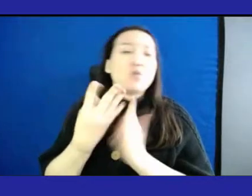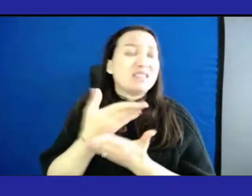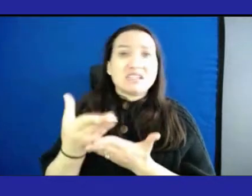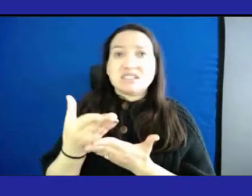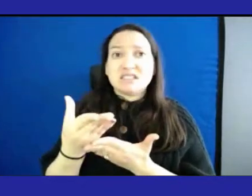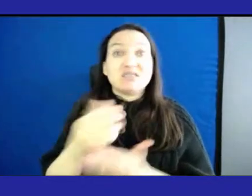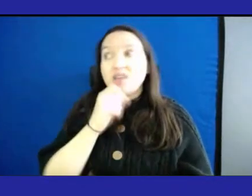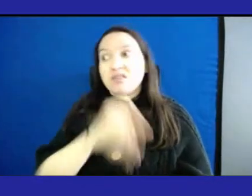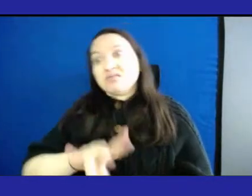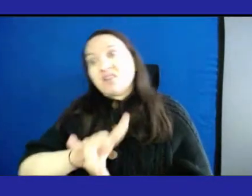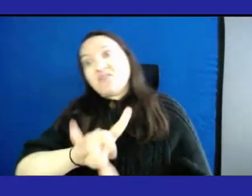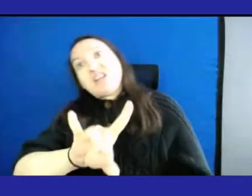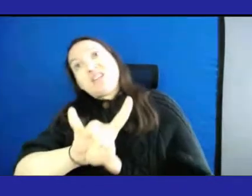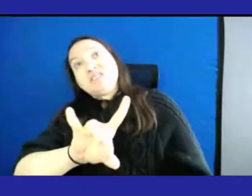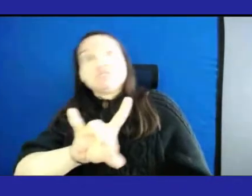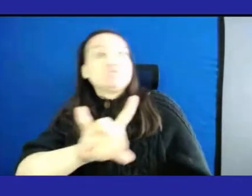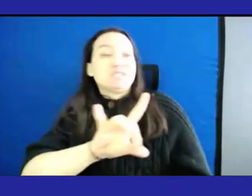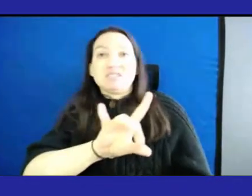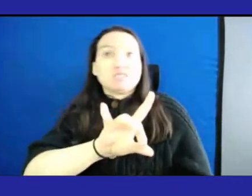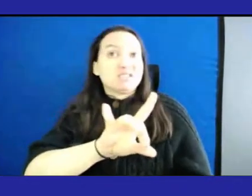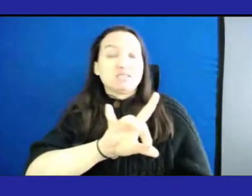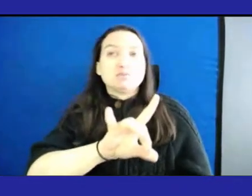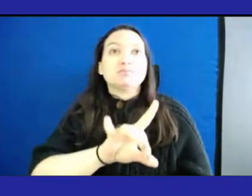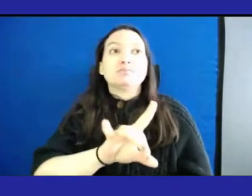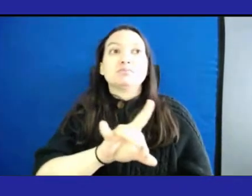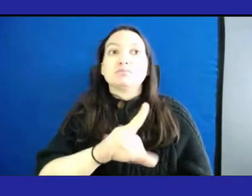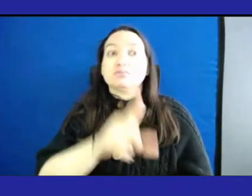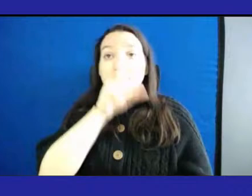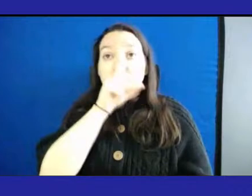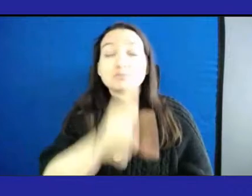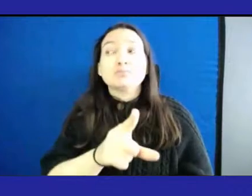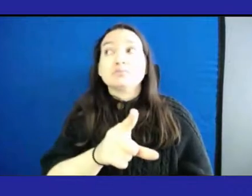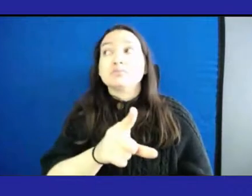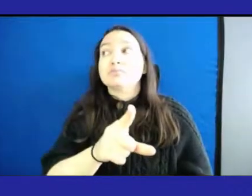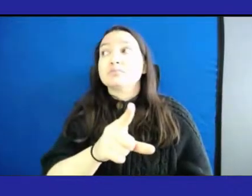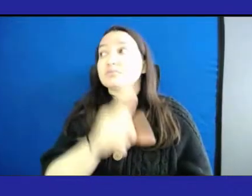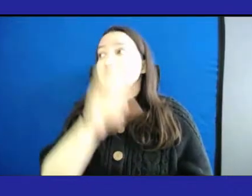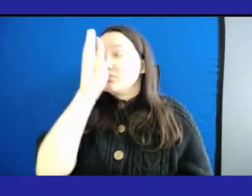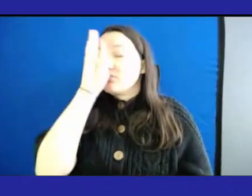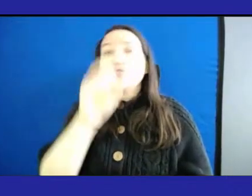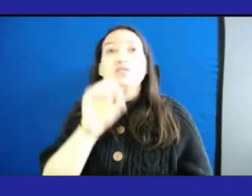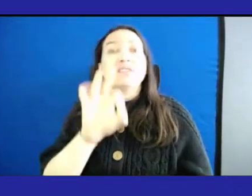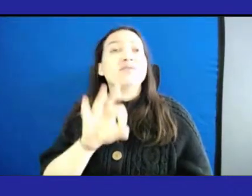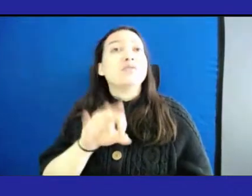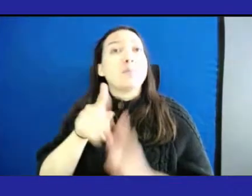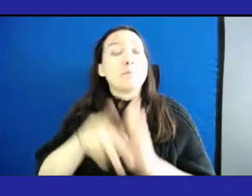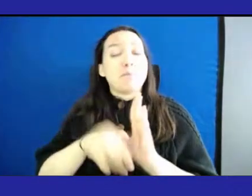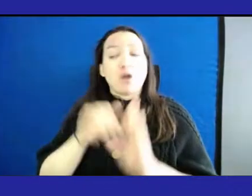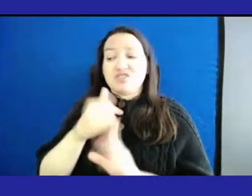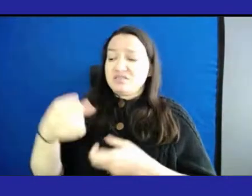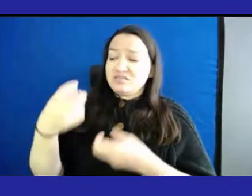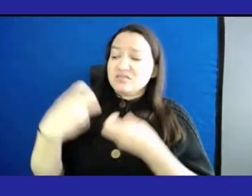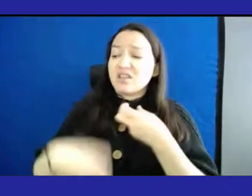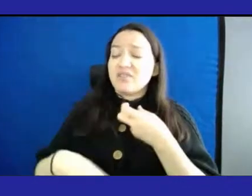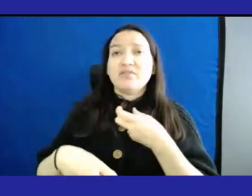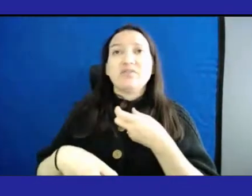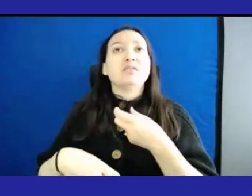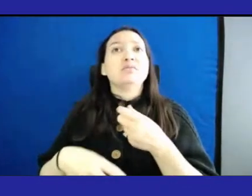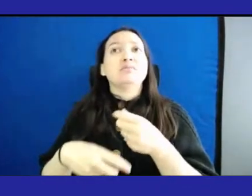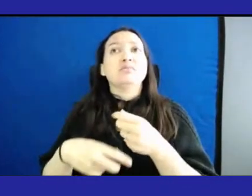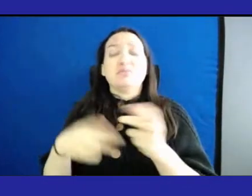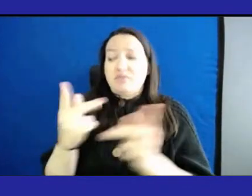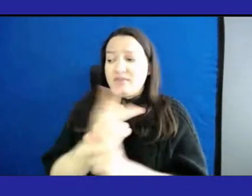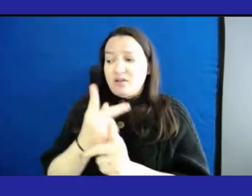or 8, and it becomes really, I imagine that if you're doing the project, it becomes really hard to pinpoint what's driving